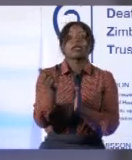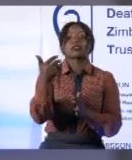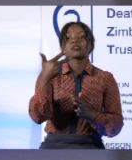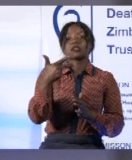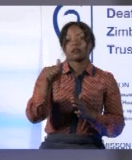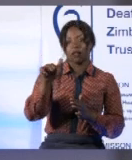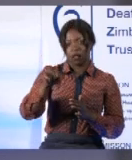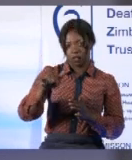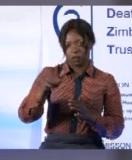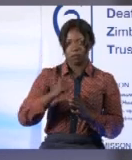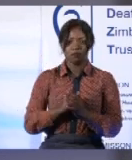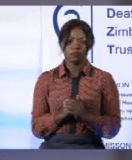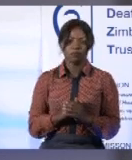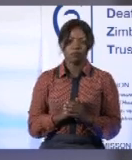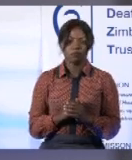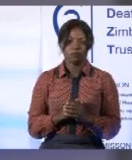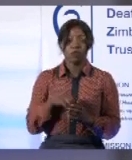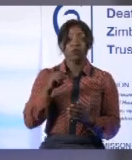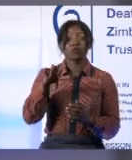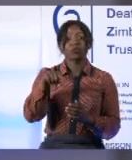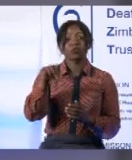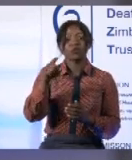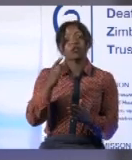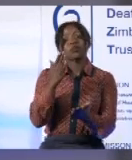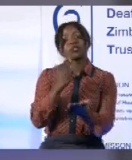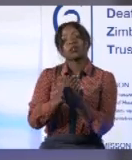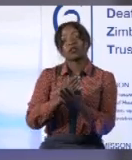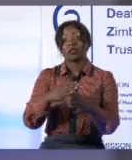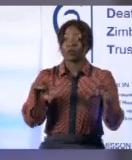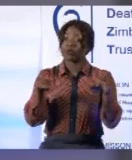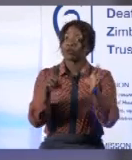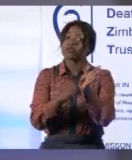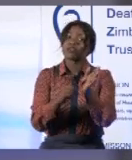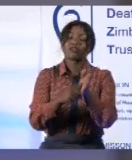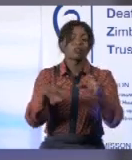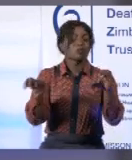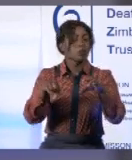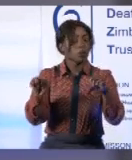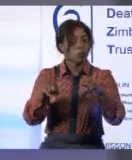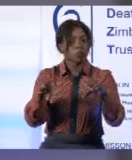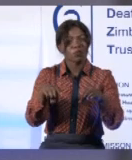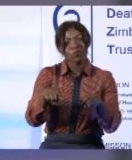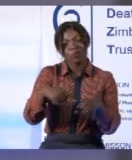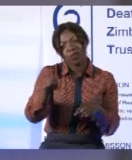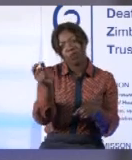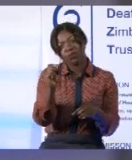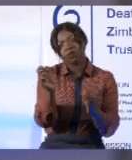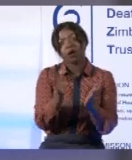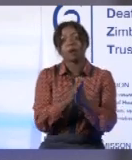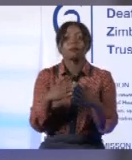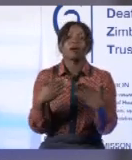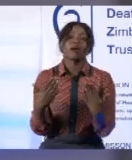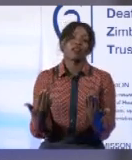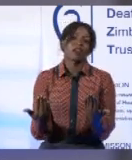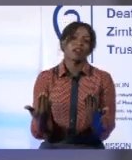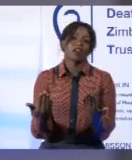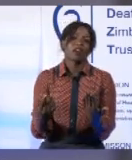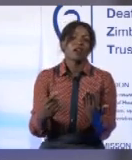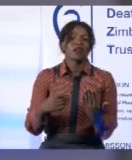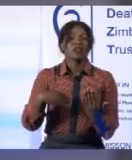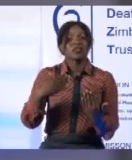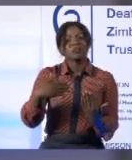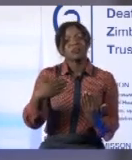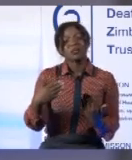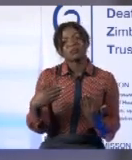So I eventually did sex work because anger kusenda kuchikoro and so many things was going on. Kumba mwana akagara ane depression.